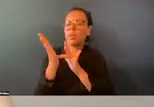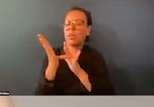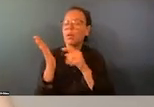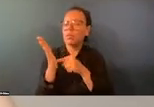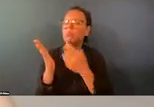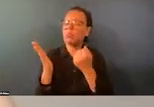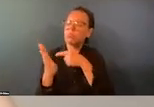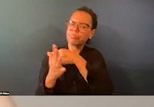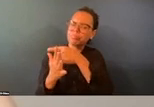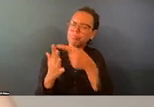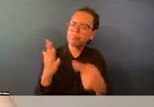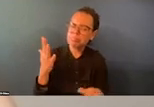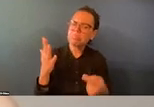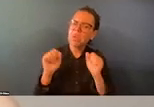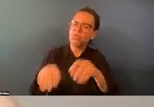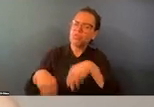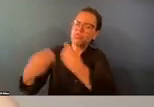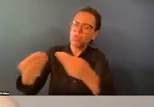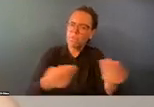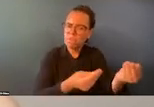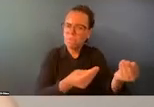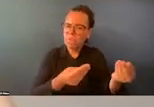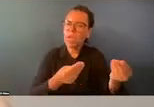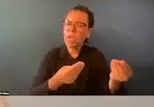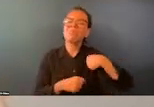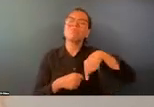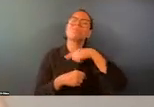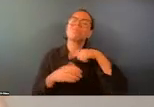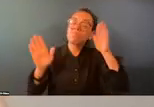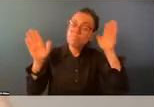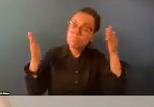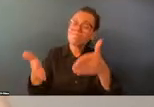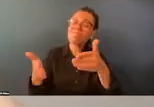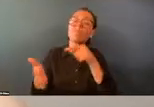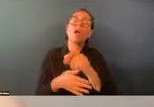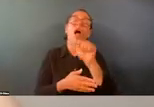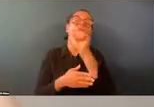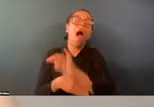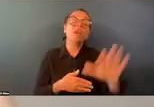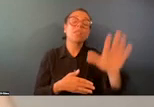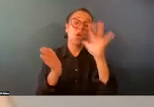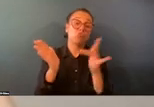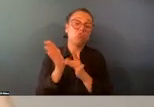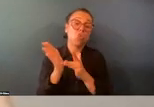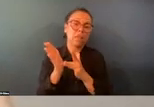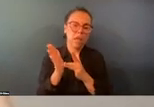and climate change in Central Asia. At the household level in Central Asia, women